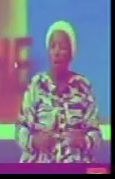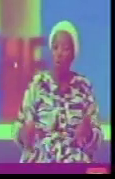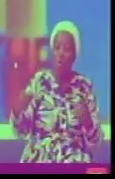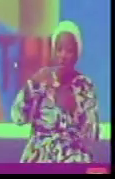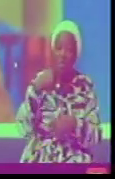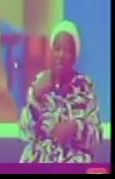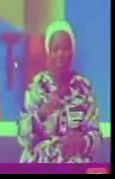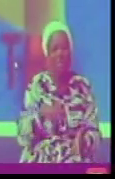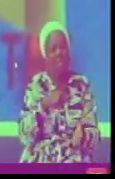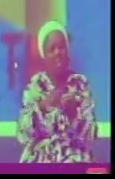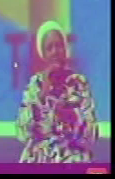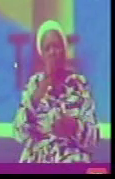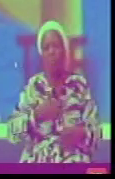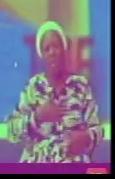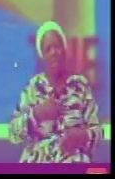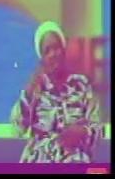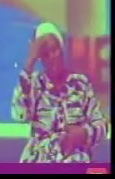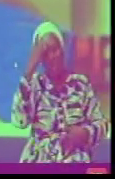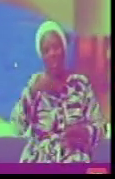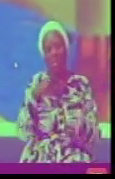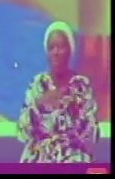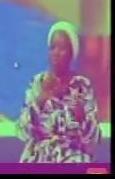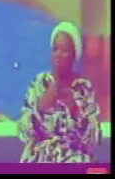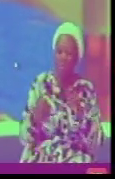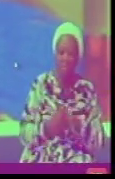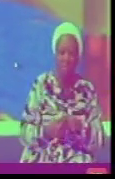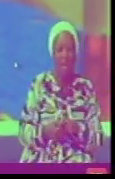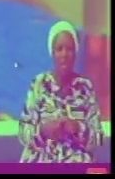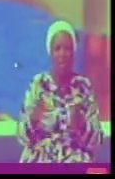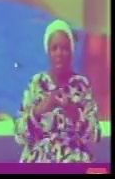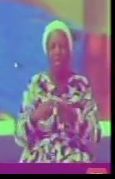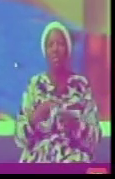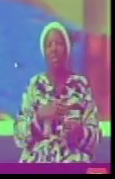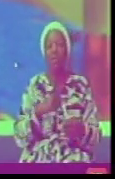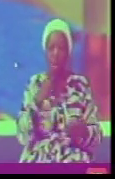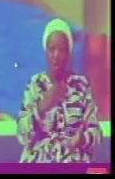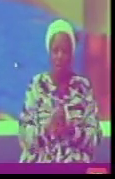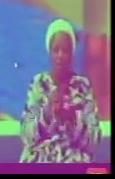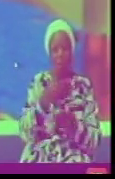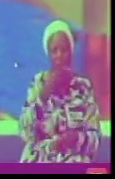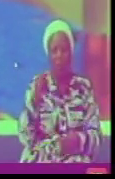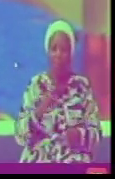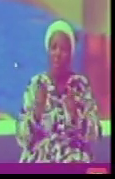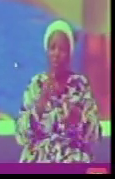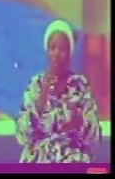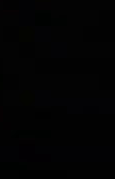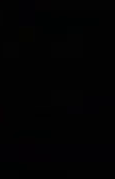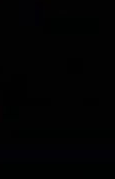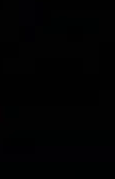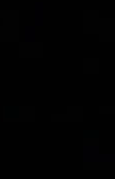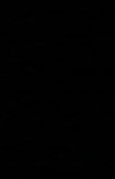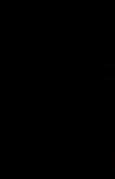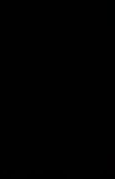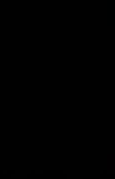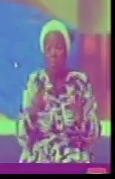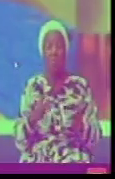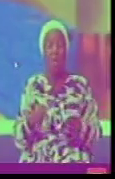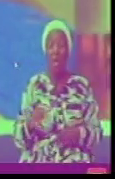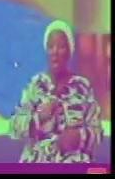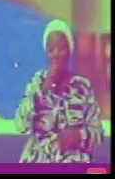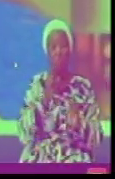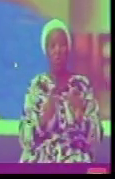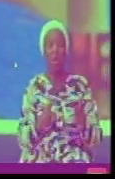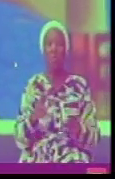until you say, here is my problem, here is my challenge, here is why I'm having what I'm